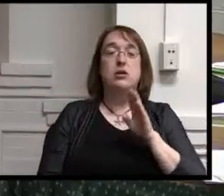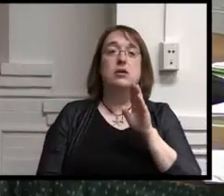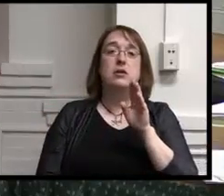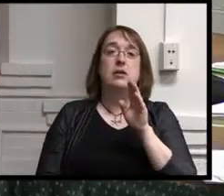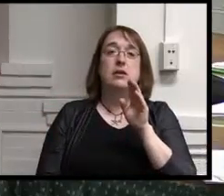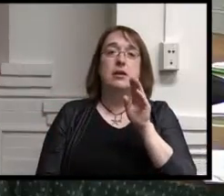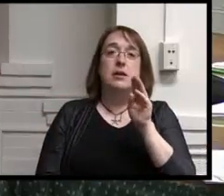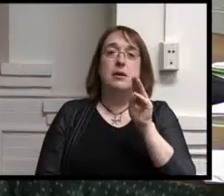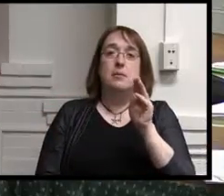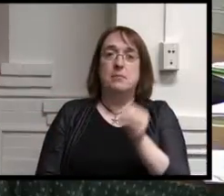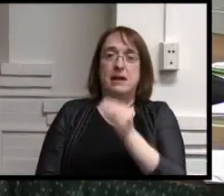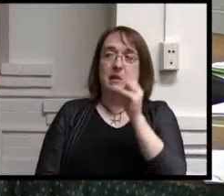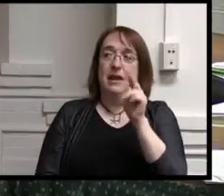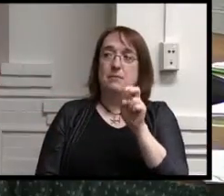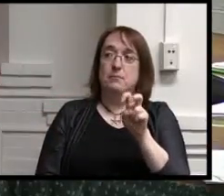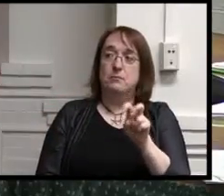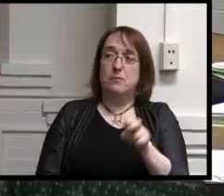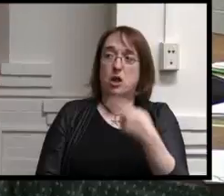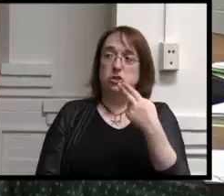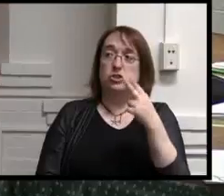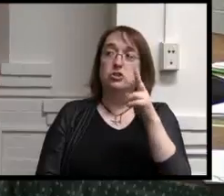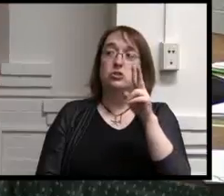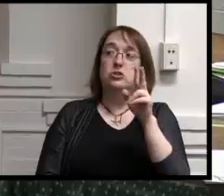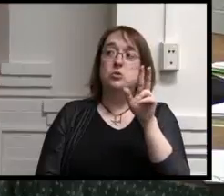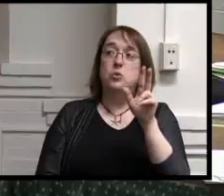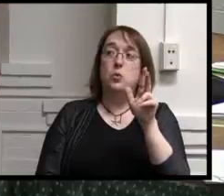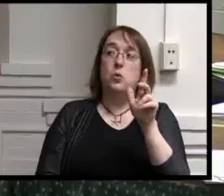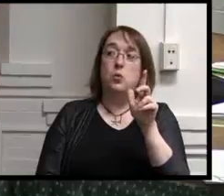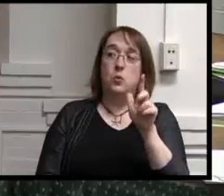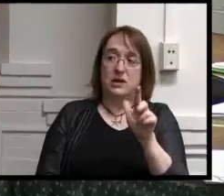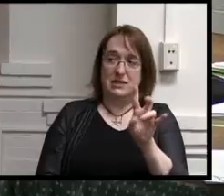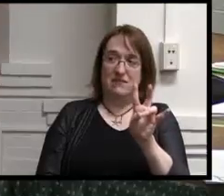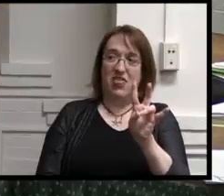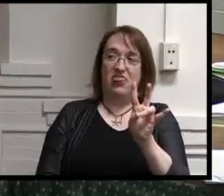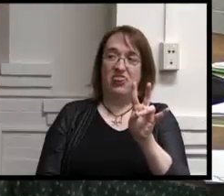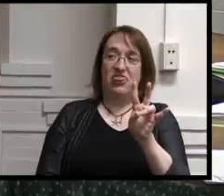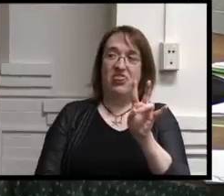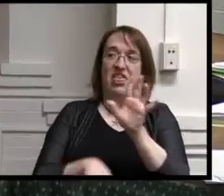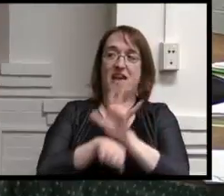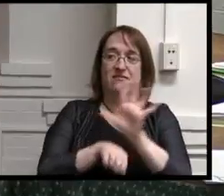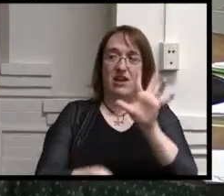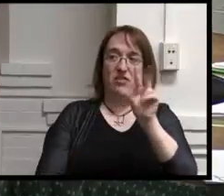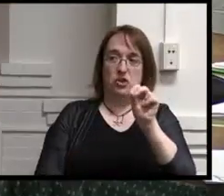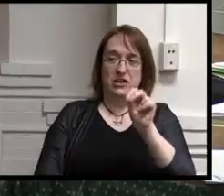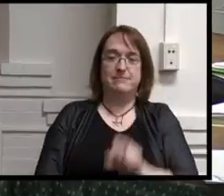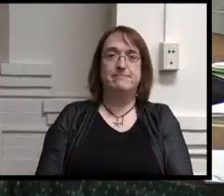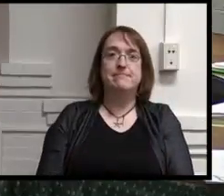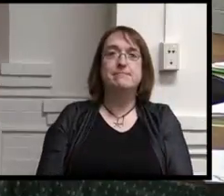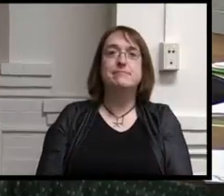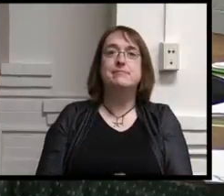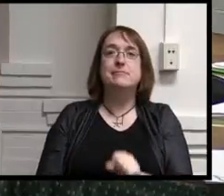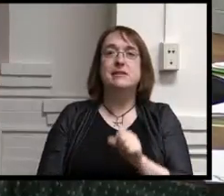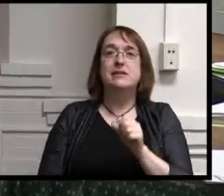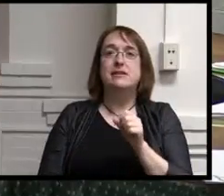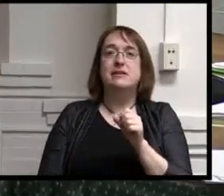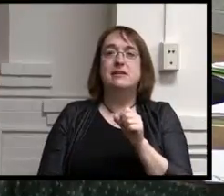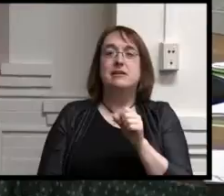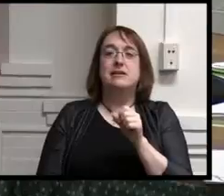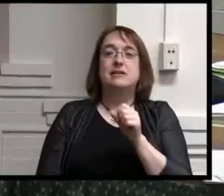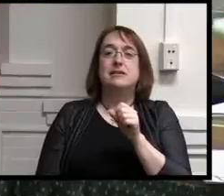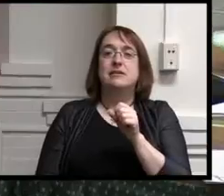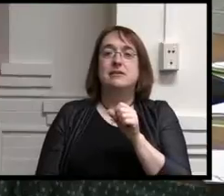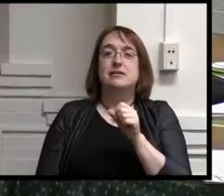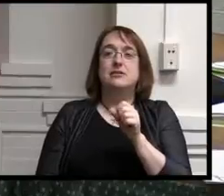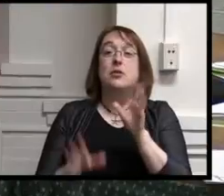27 at 5:30 PM. And our informational meeting will be doors open at 6, caucuses at 6:30, and meeting at 7 on